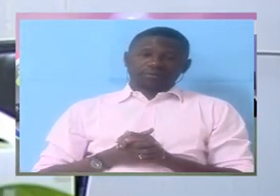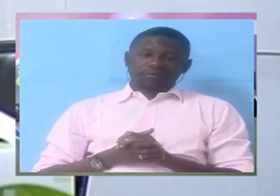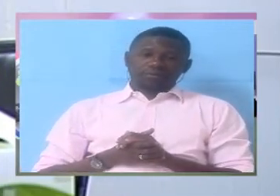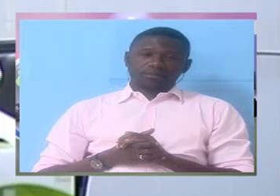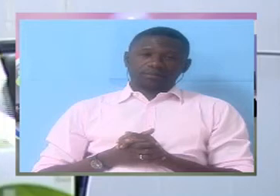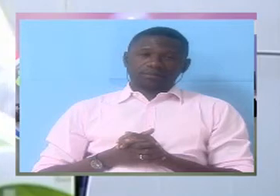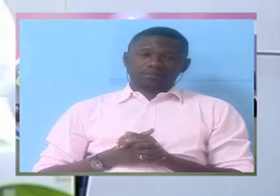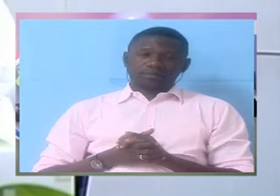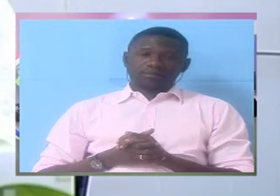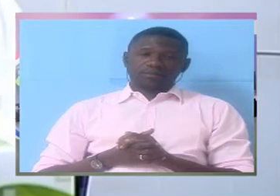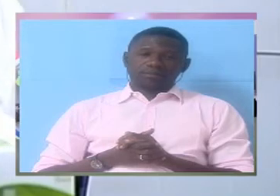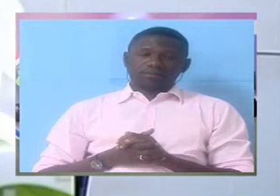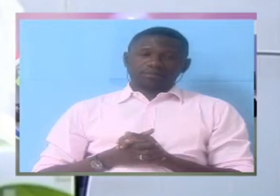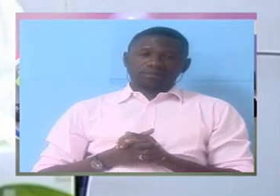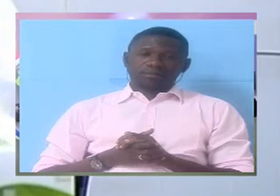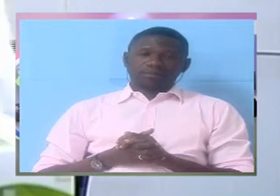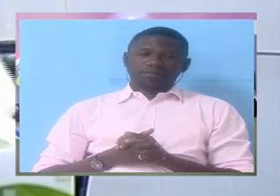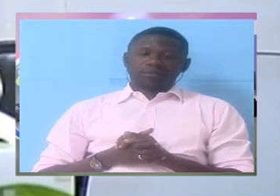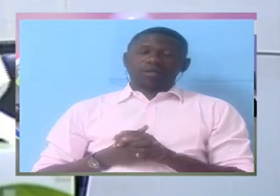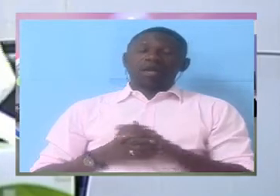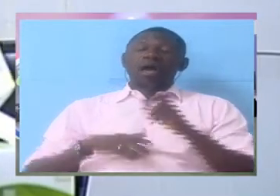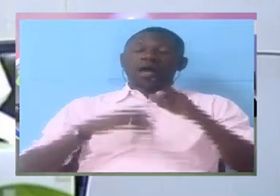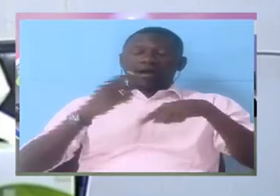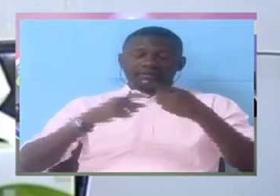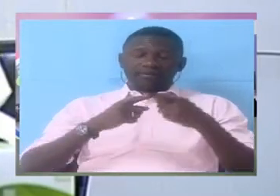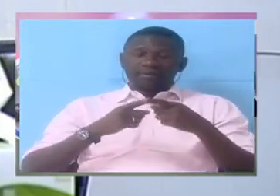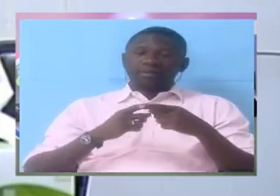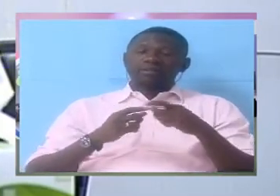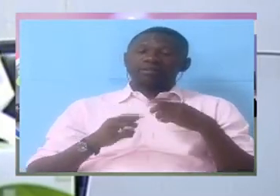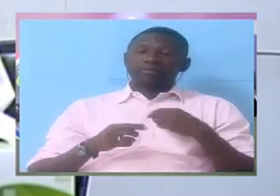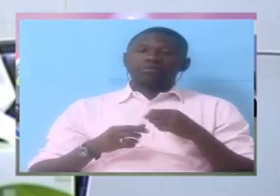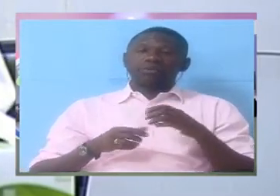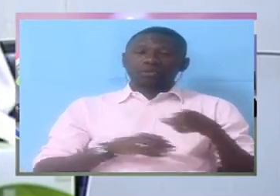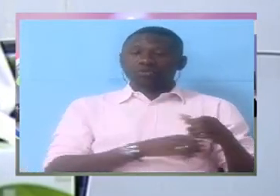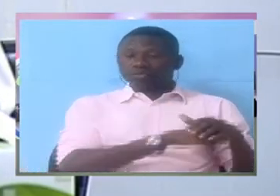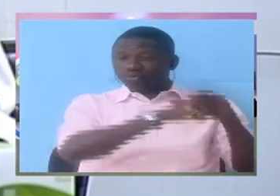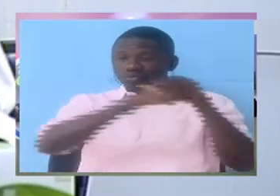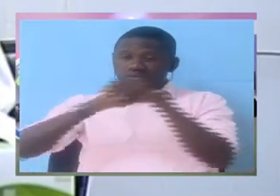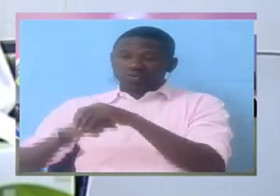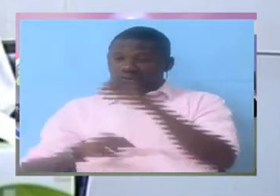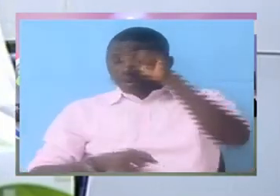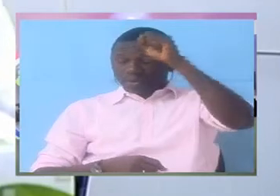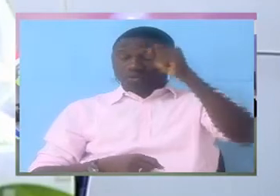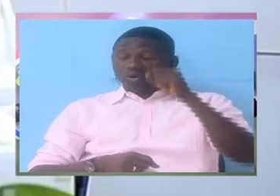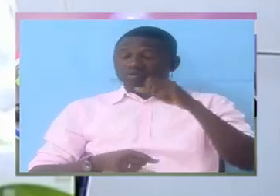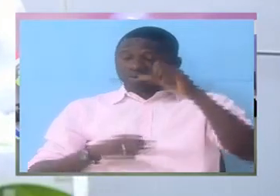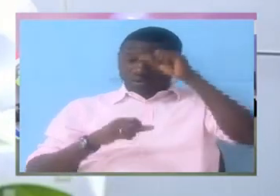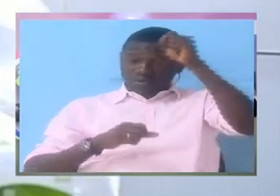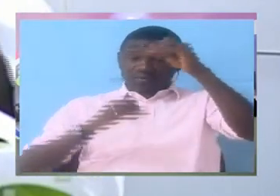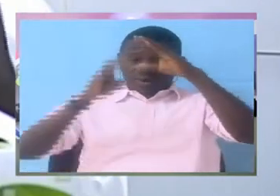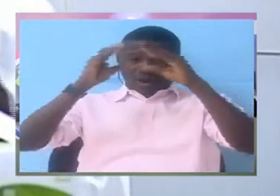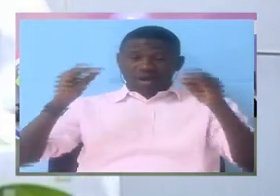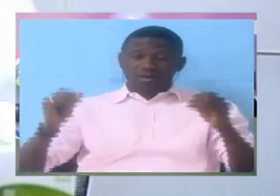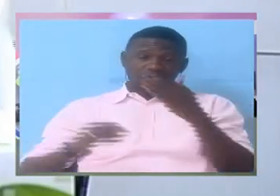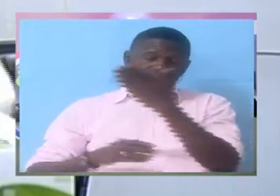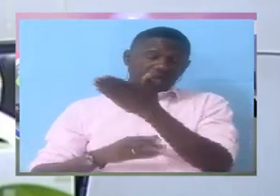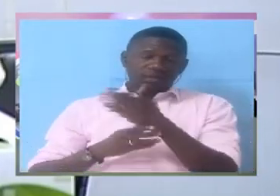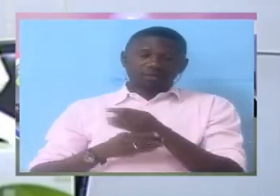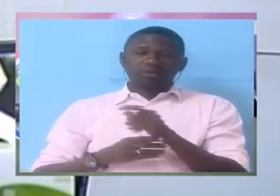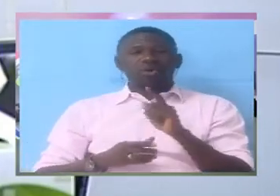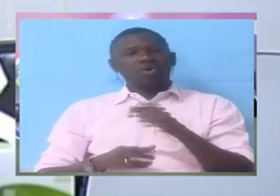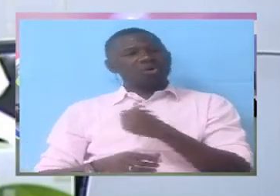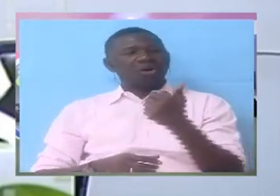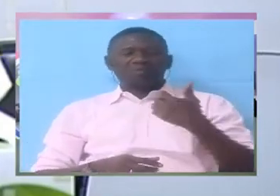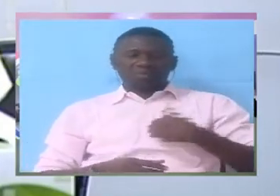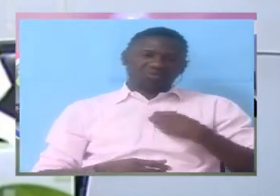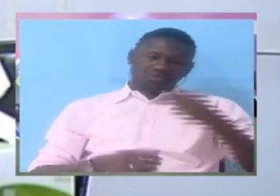after the president was housed at the state house, rintata funga futan the state house suokono, some of us went home. The Lulu